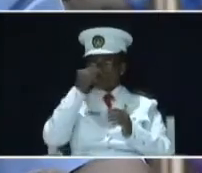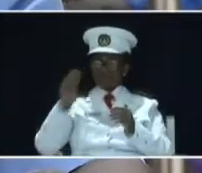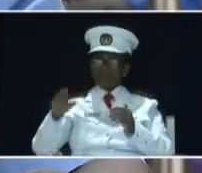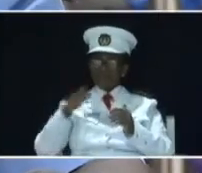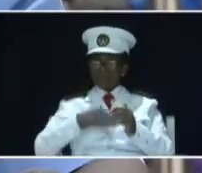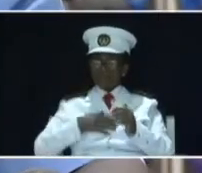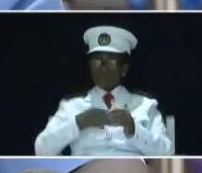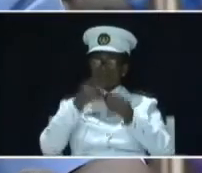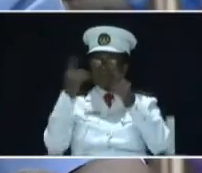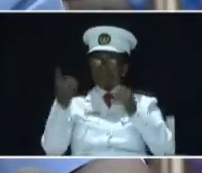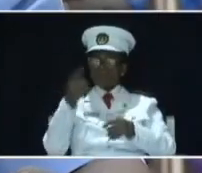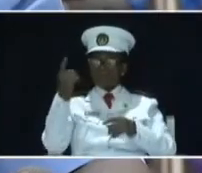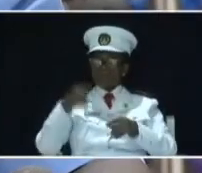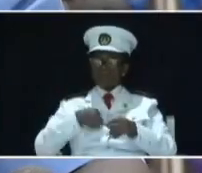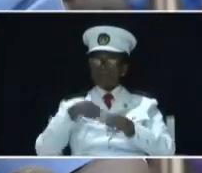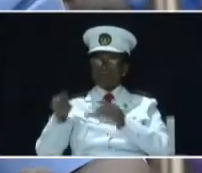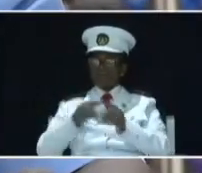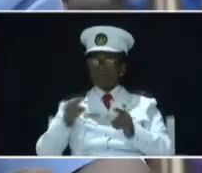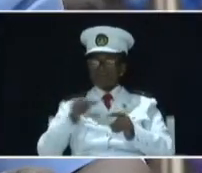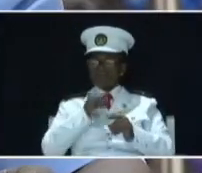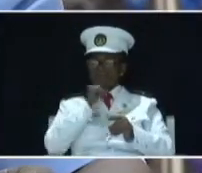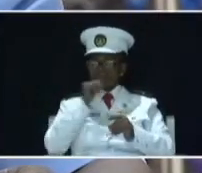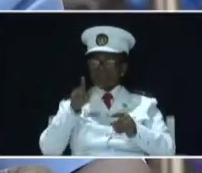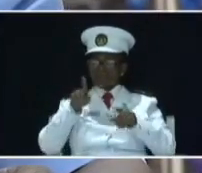I didn't like it at all.